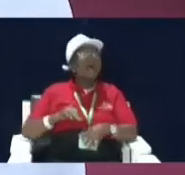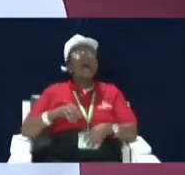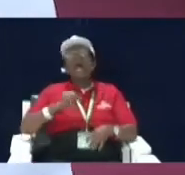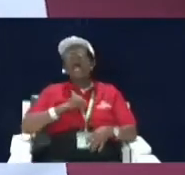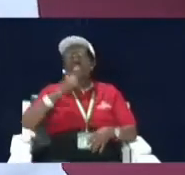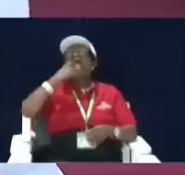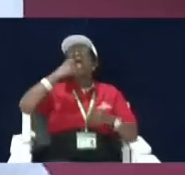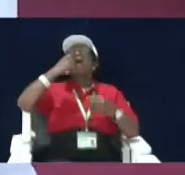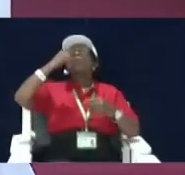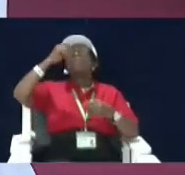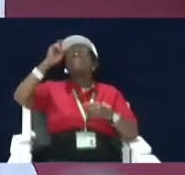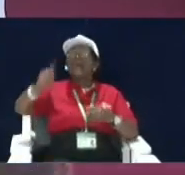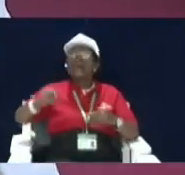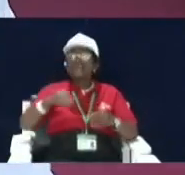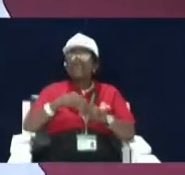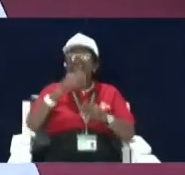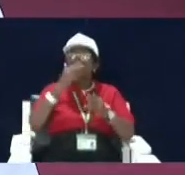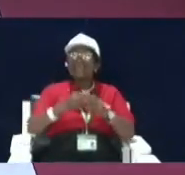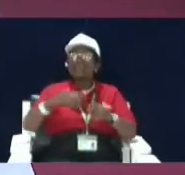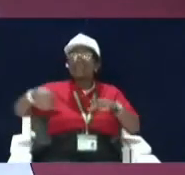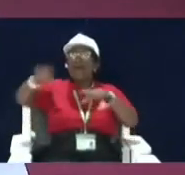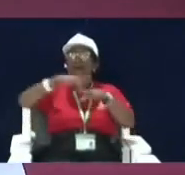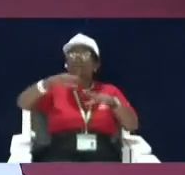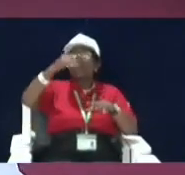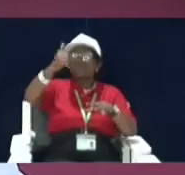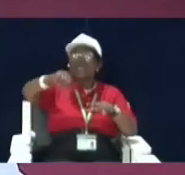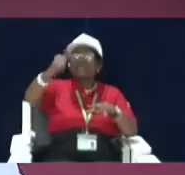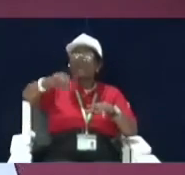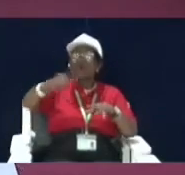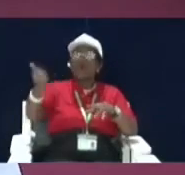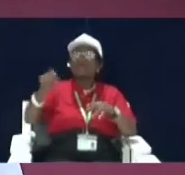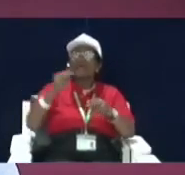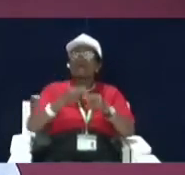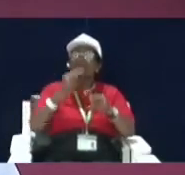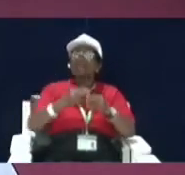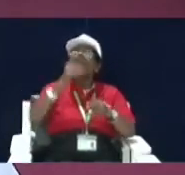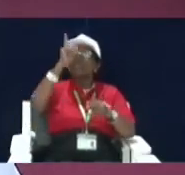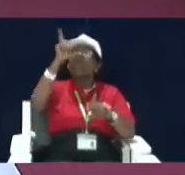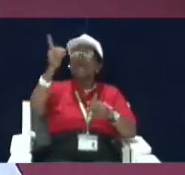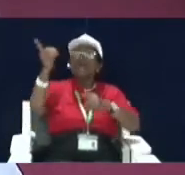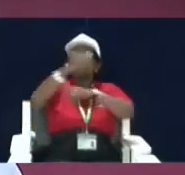above every other name, one day in the future,